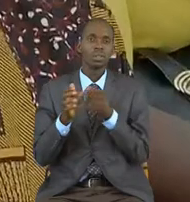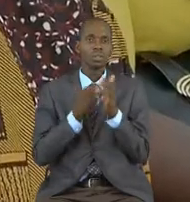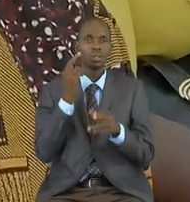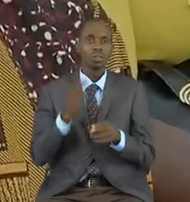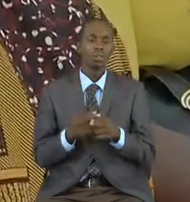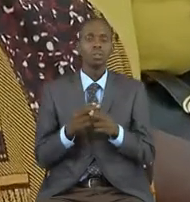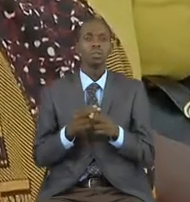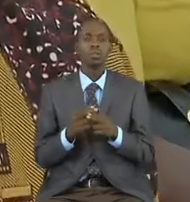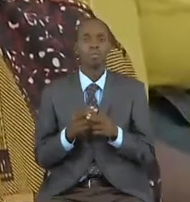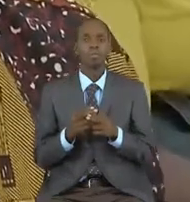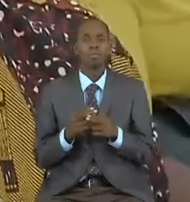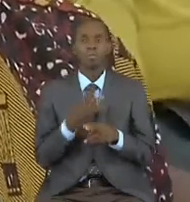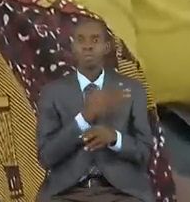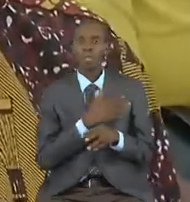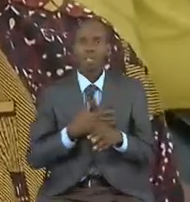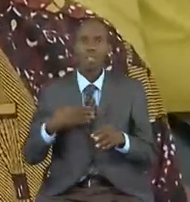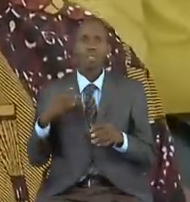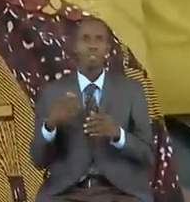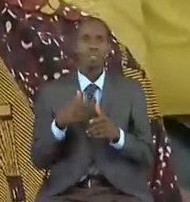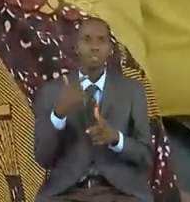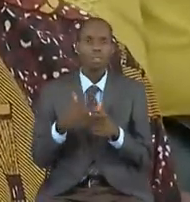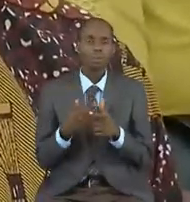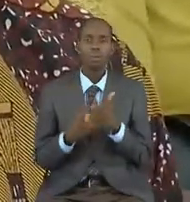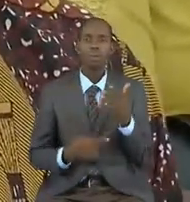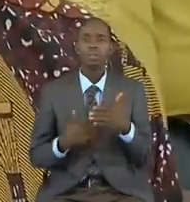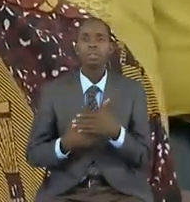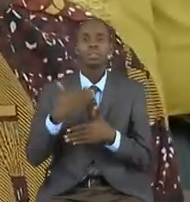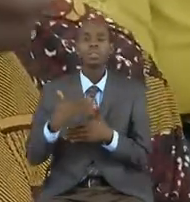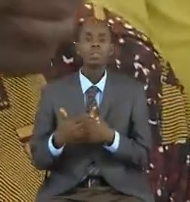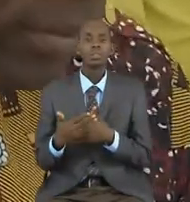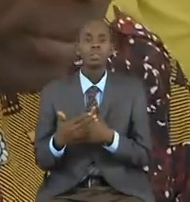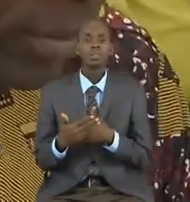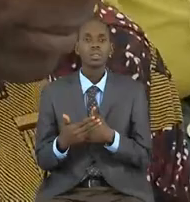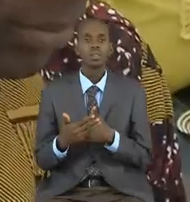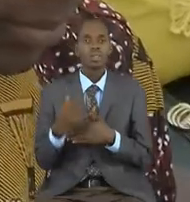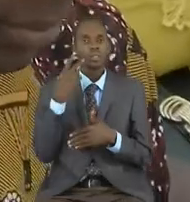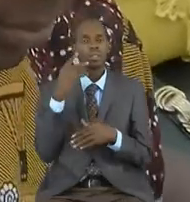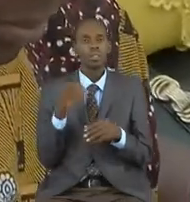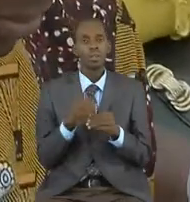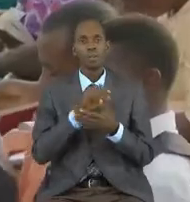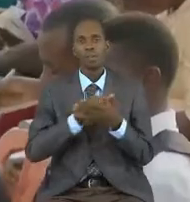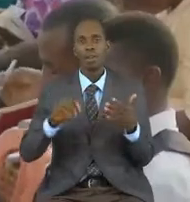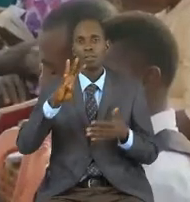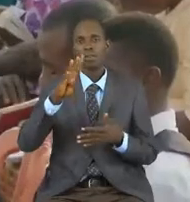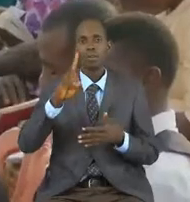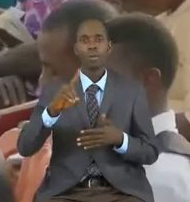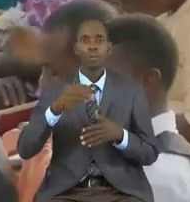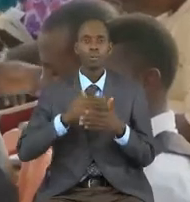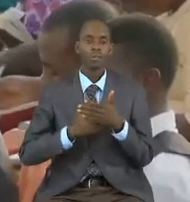Amen. And then what followed? Look at verse 41. In verse